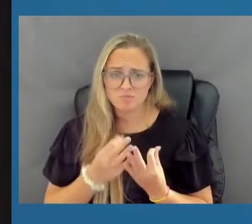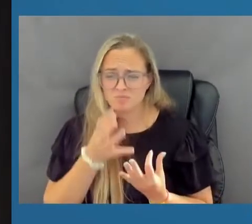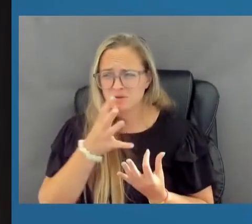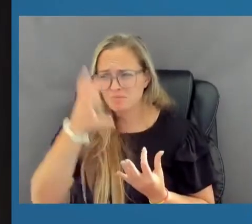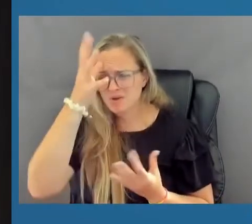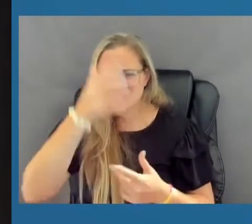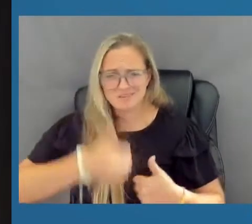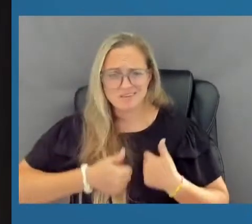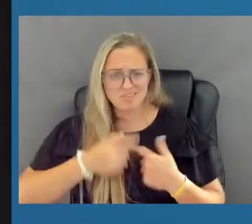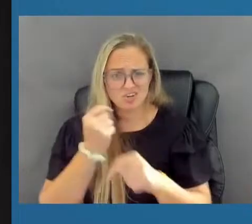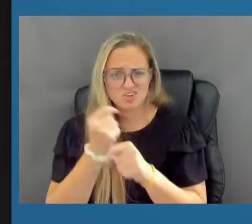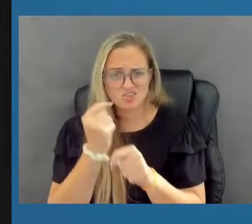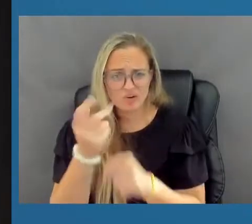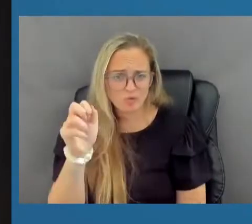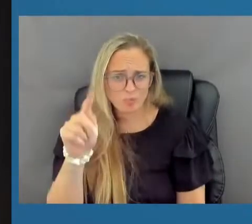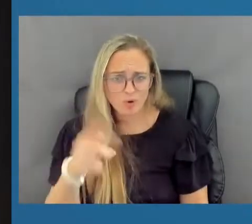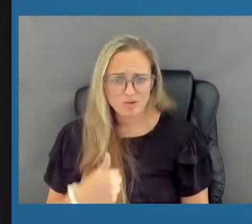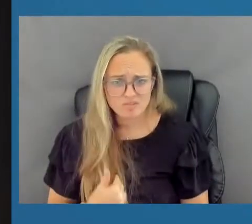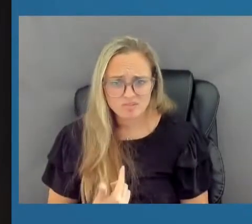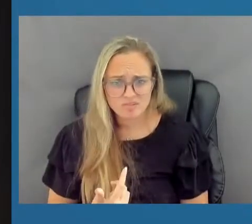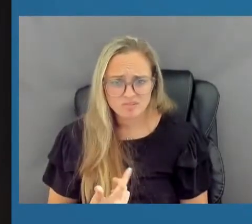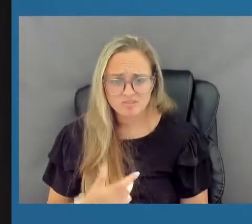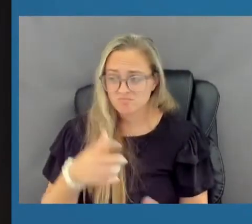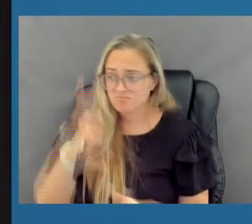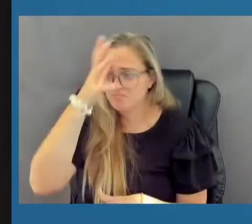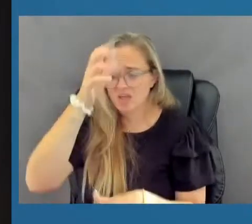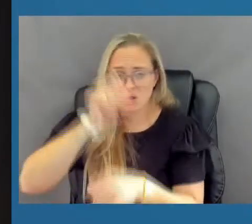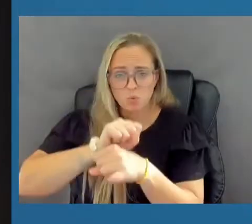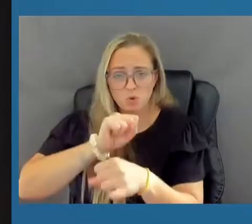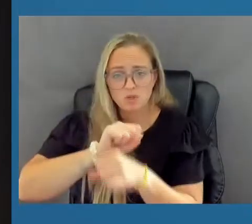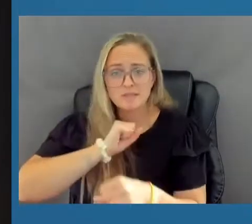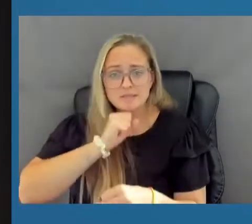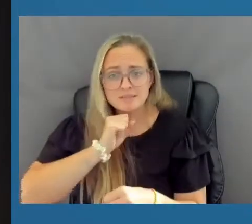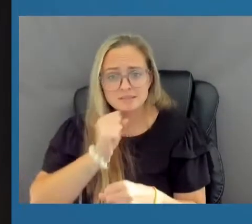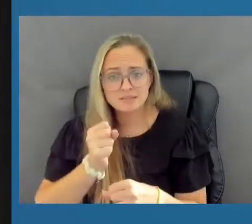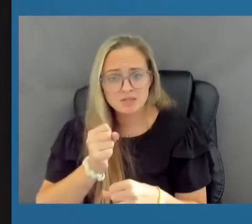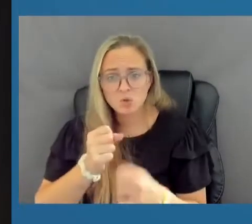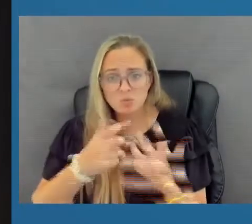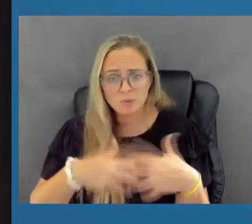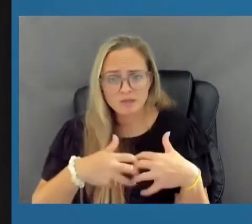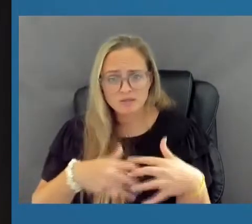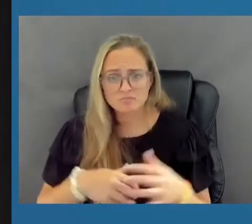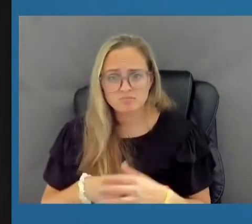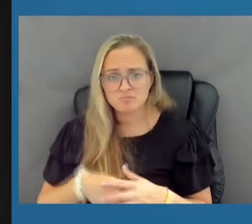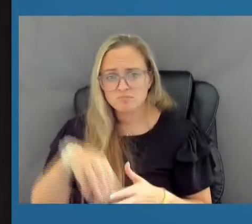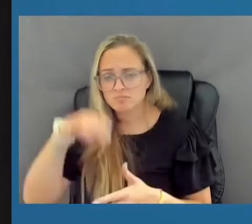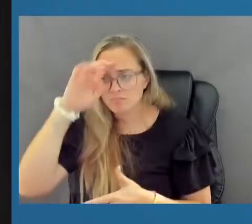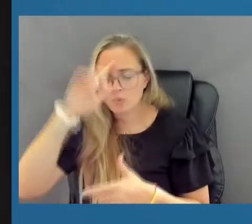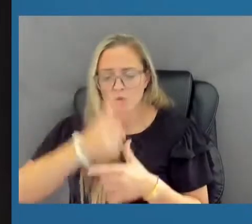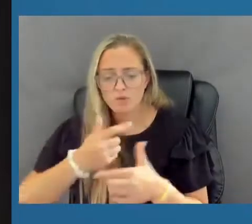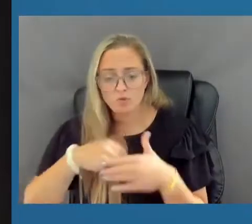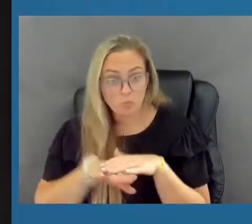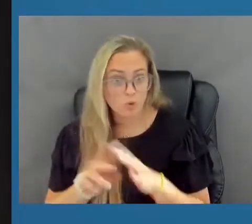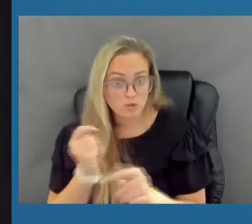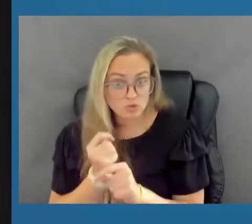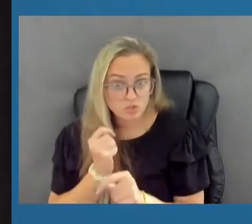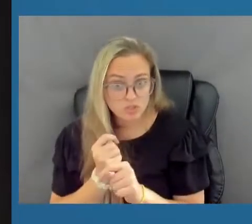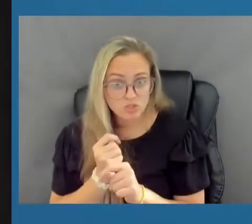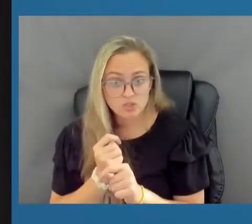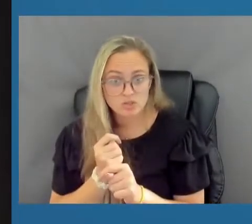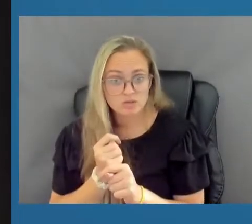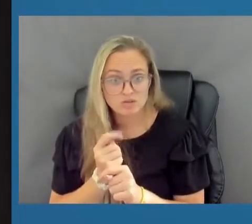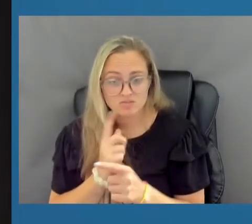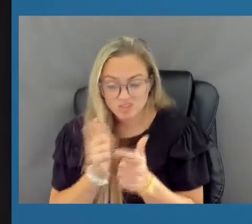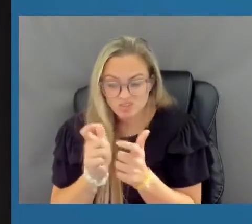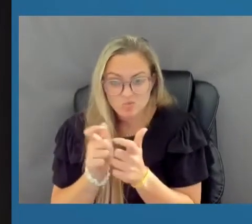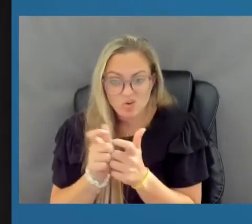park. Dad worked at the steel plant. My brother was born in that little trailer. It was really tiny. I